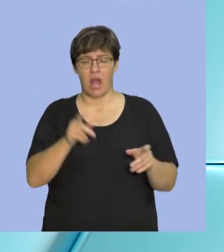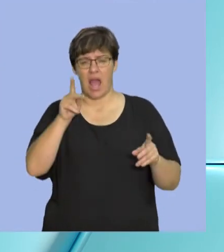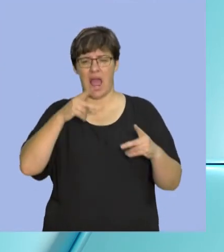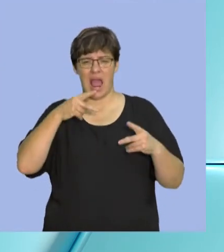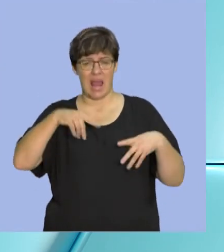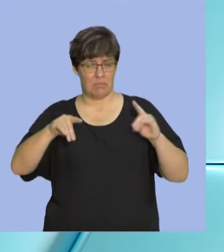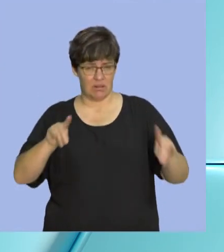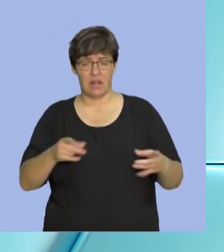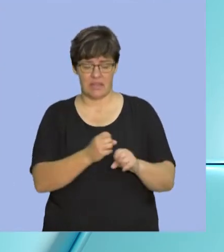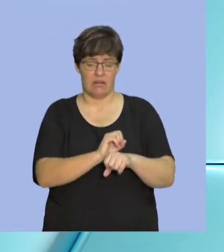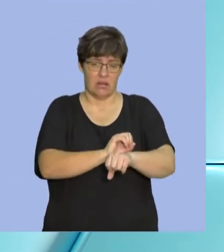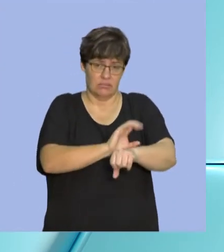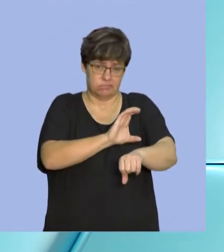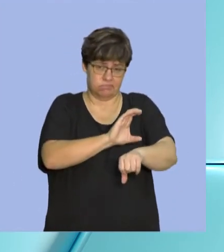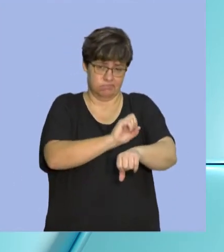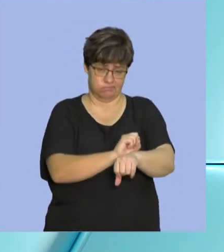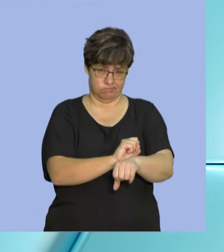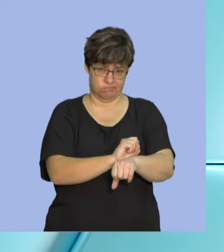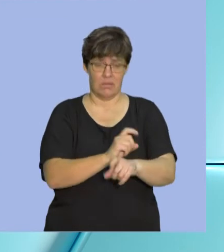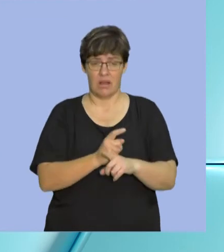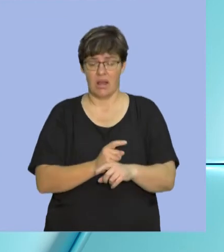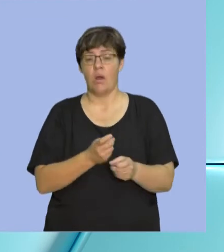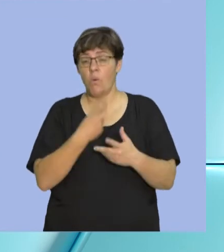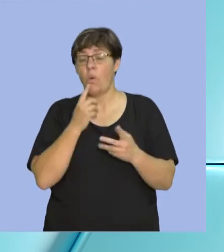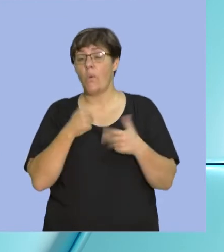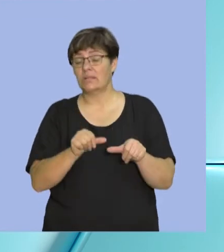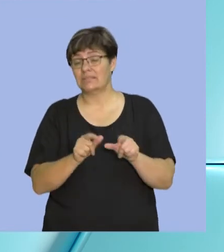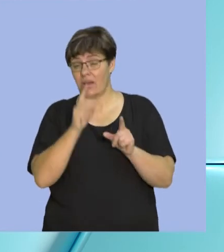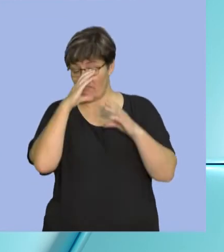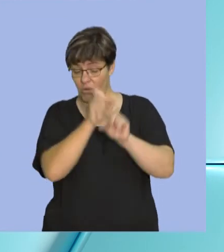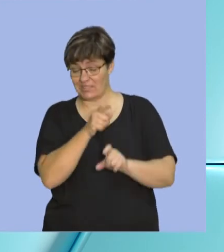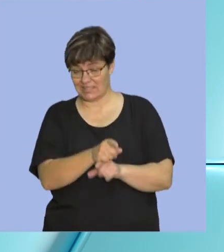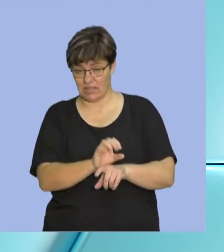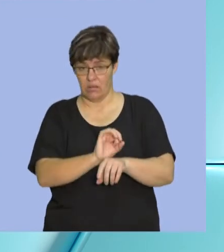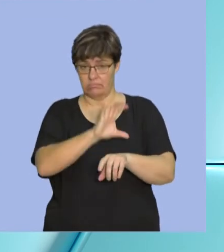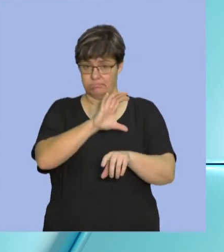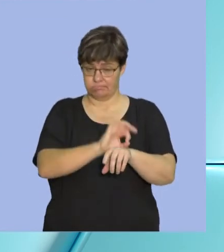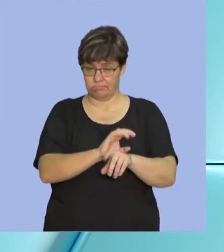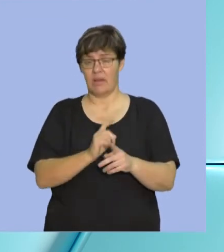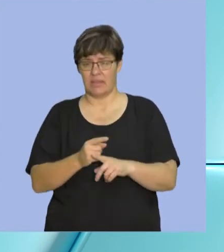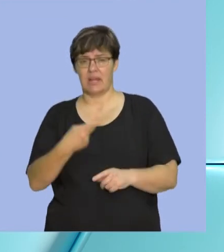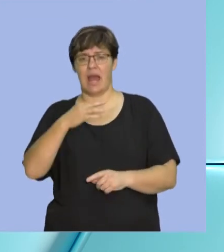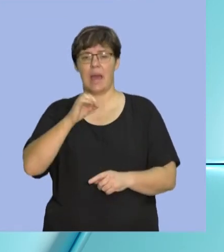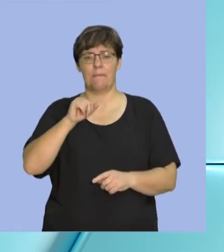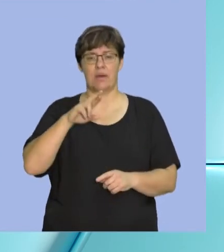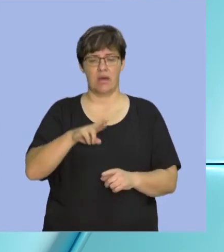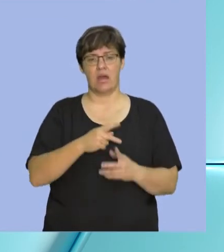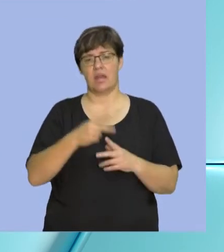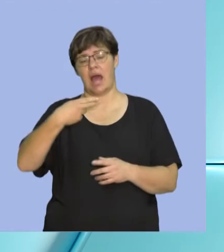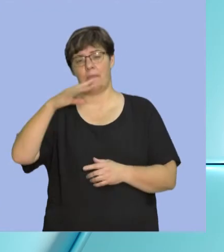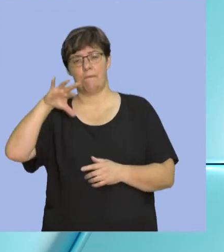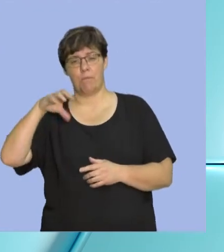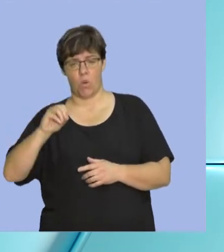and vasodilation. I want to spend some time on that concept, and then we'll move on to the terms such as hypothermia and